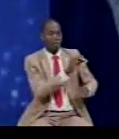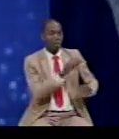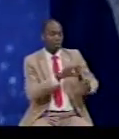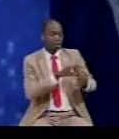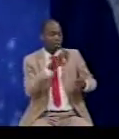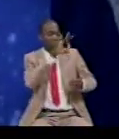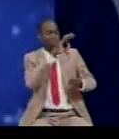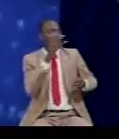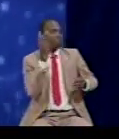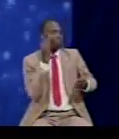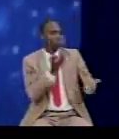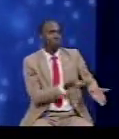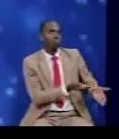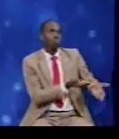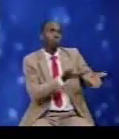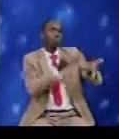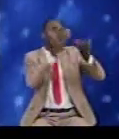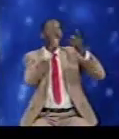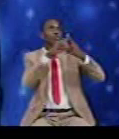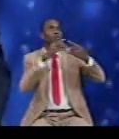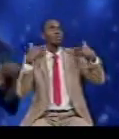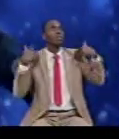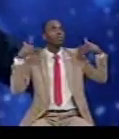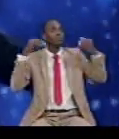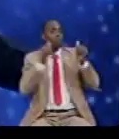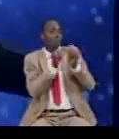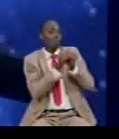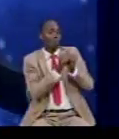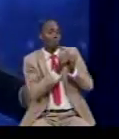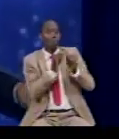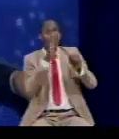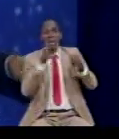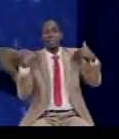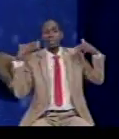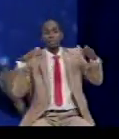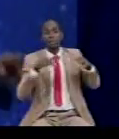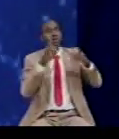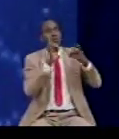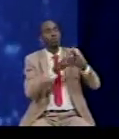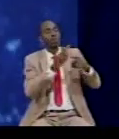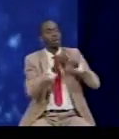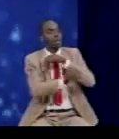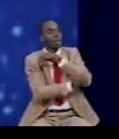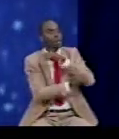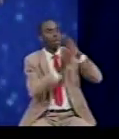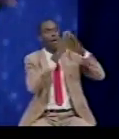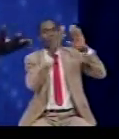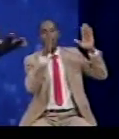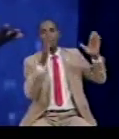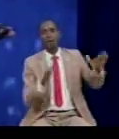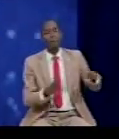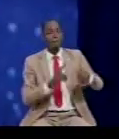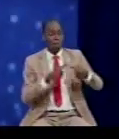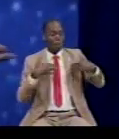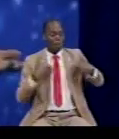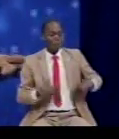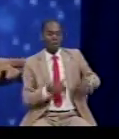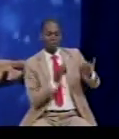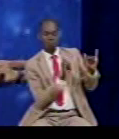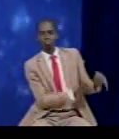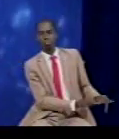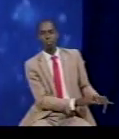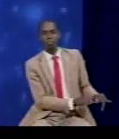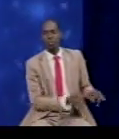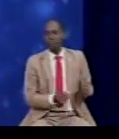the angels to Abraham's bosom, the body that's left in the dust. And then the